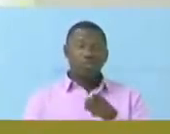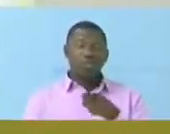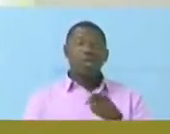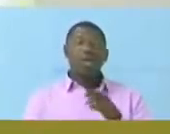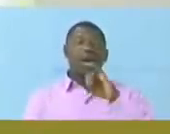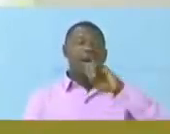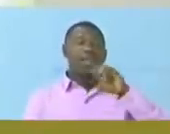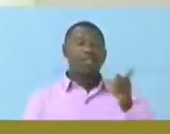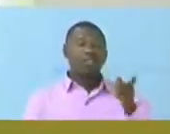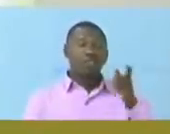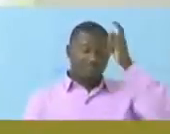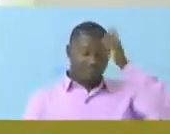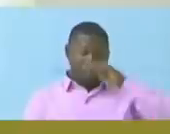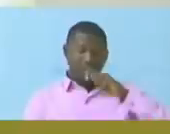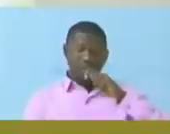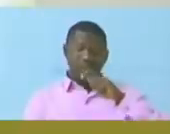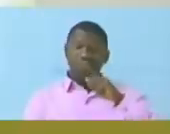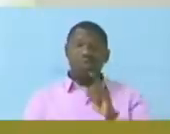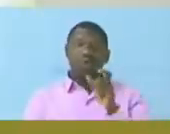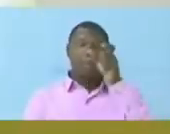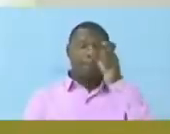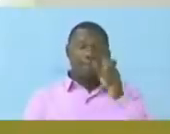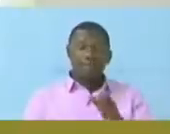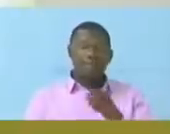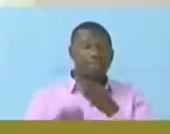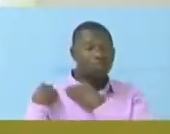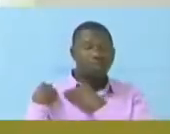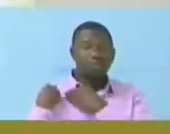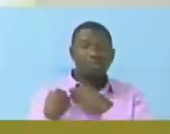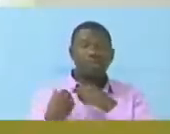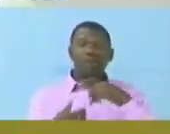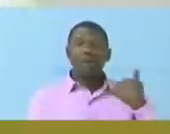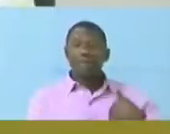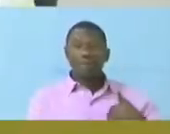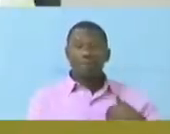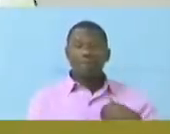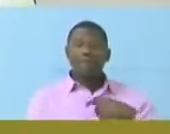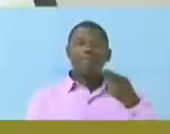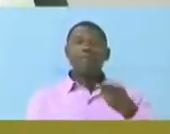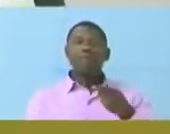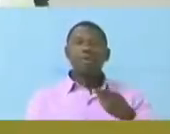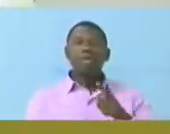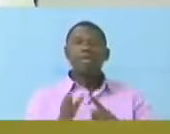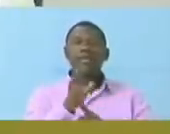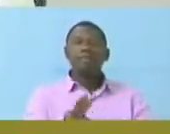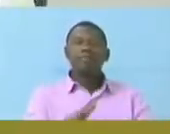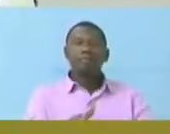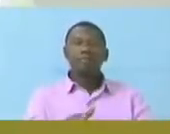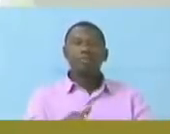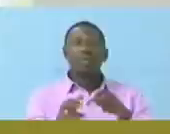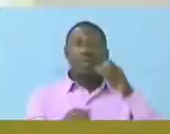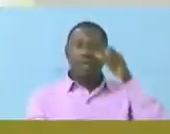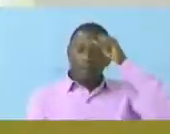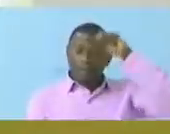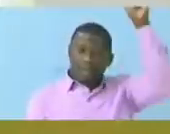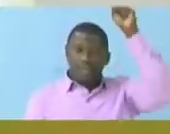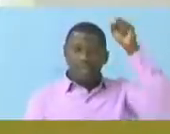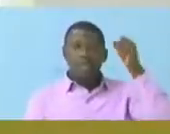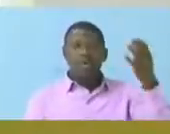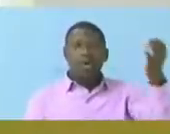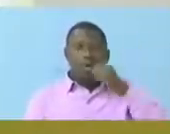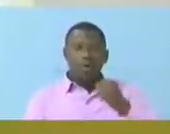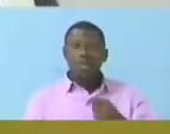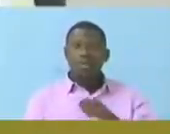a custodian of people for the head of state to come and say, keep this person for me. It's